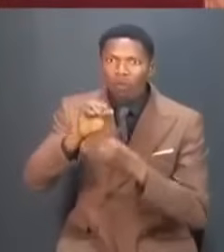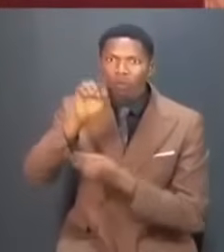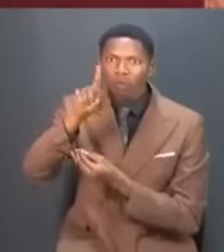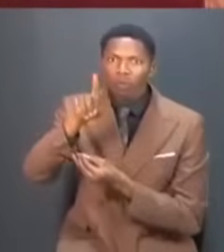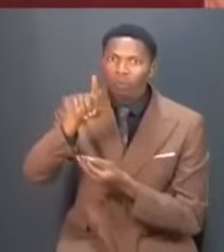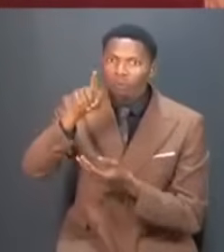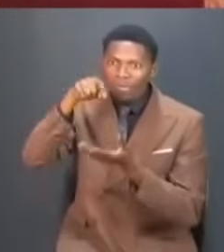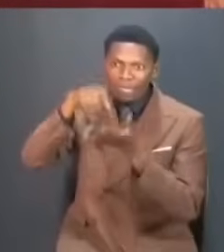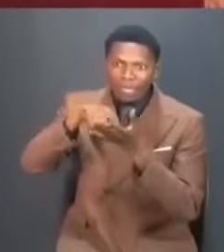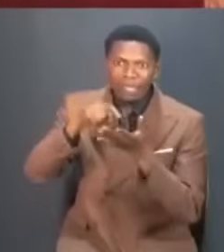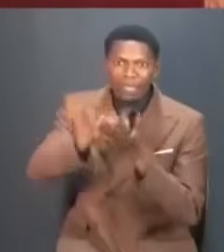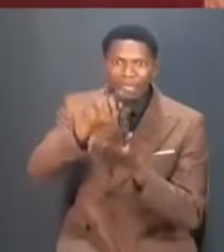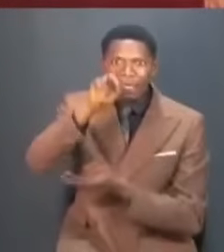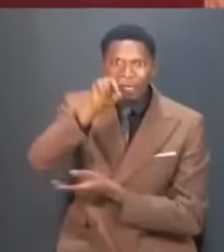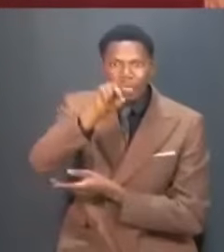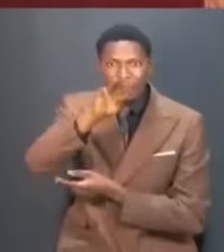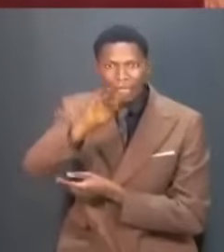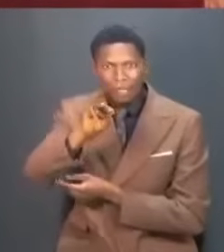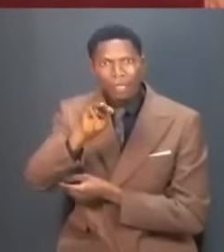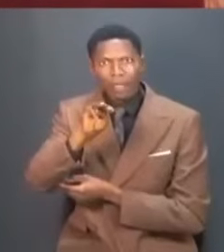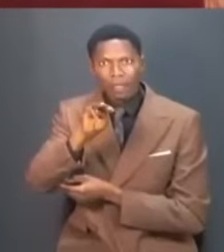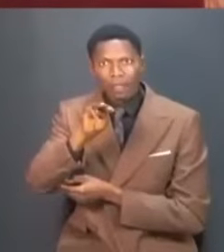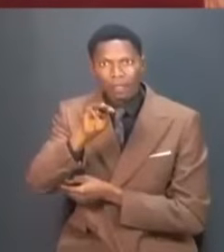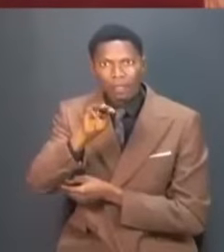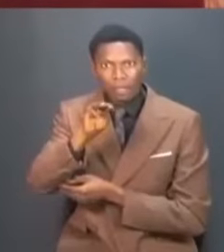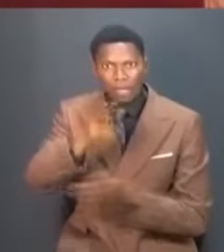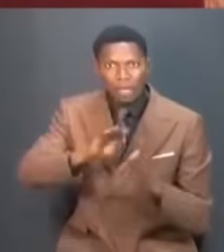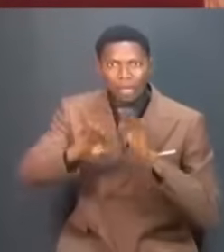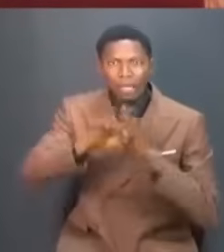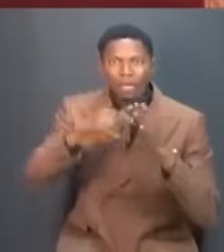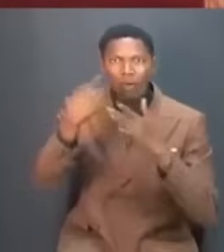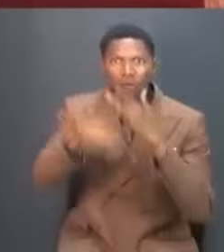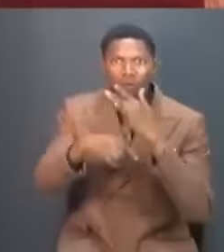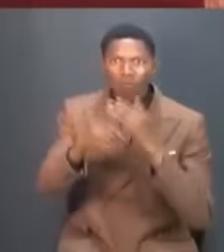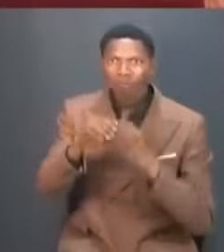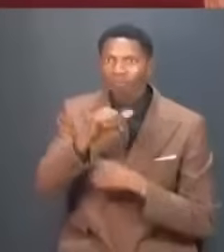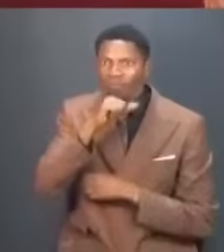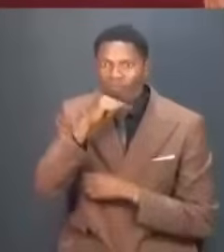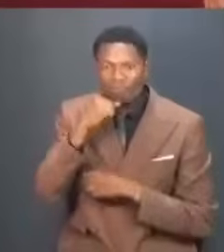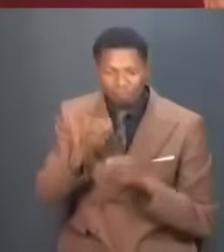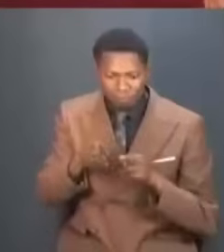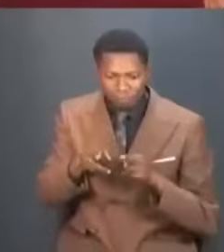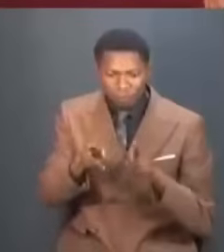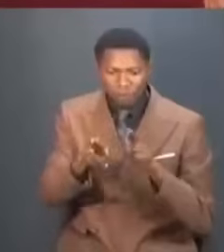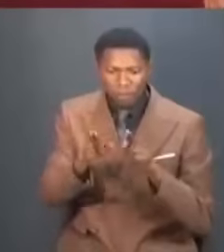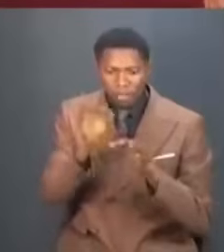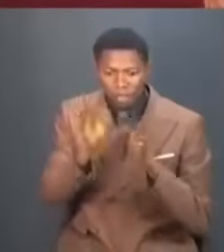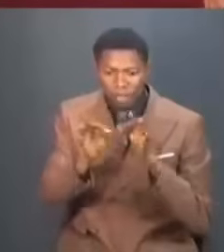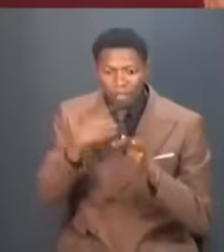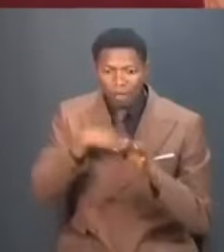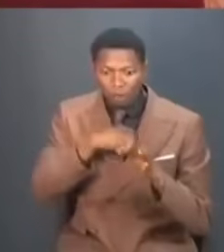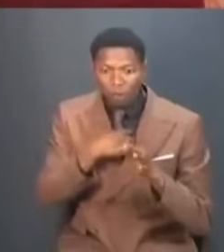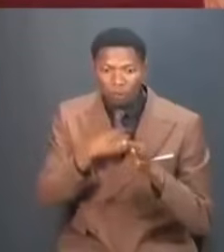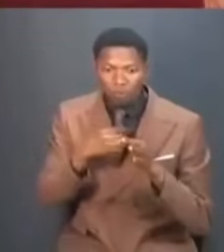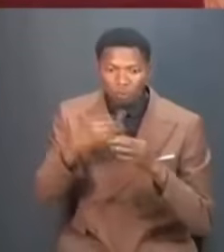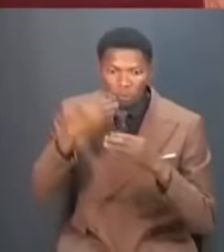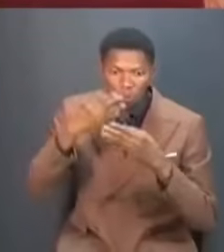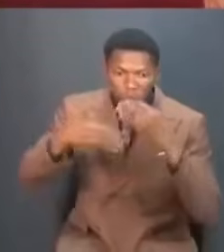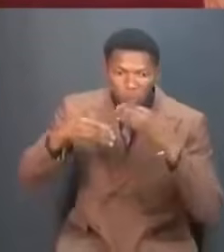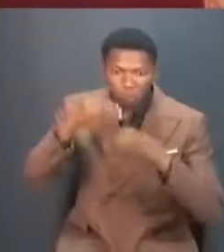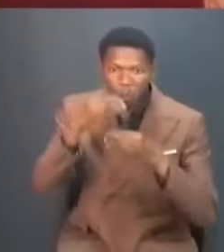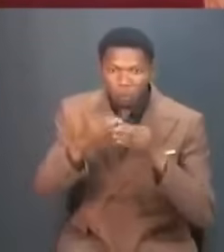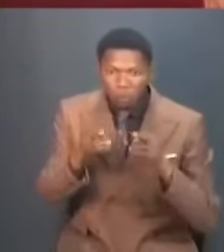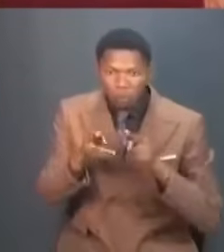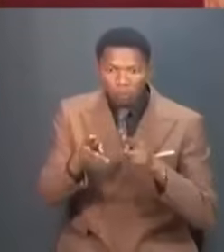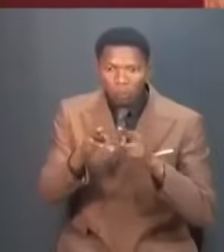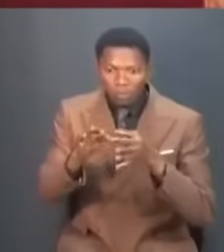kilometers under what we call the agricultural roads. Because if we are able to fix roads linking the production centers